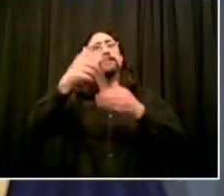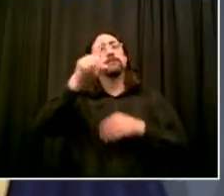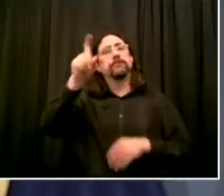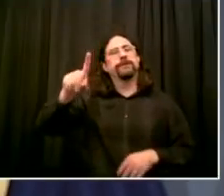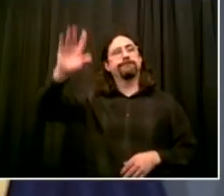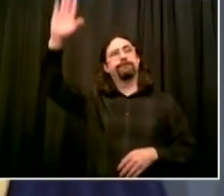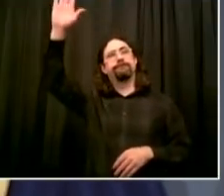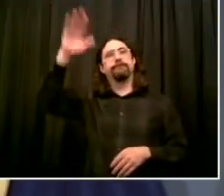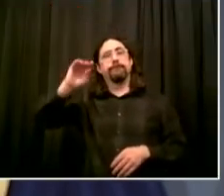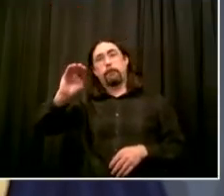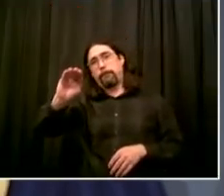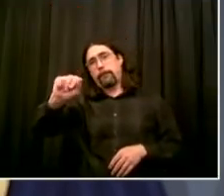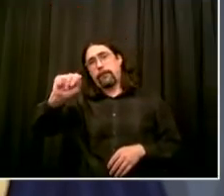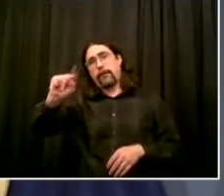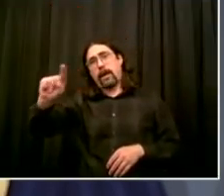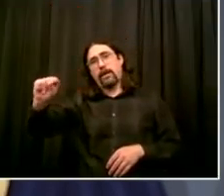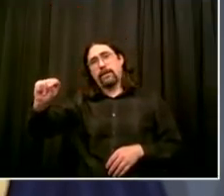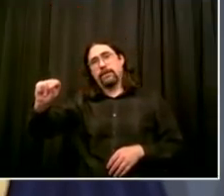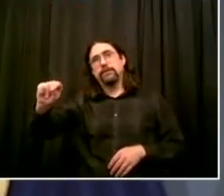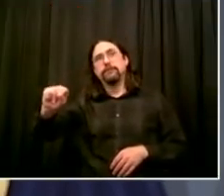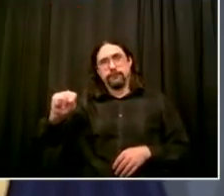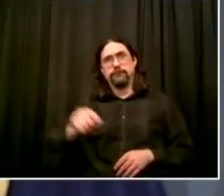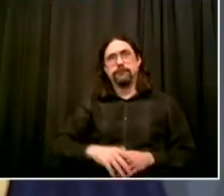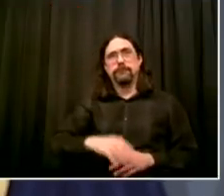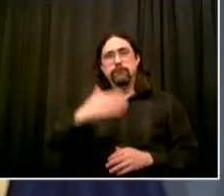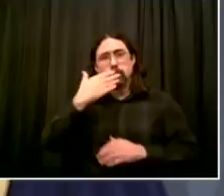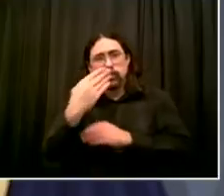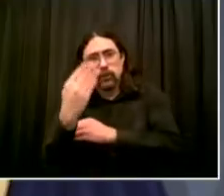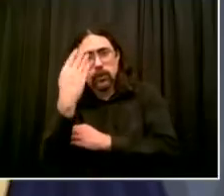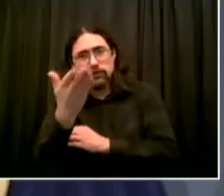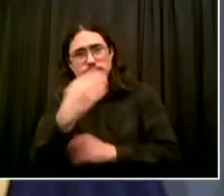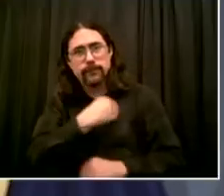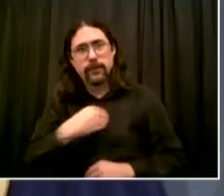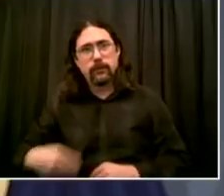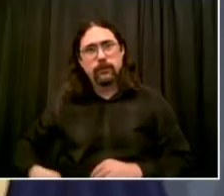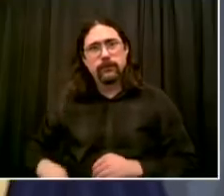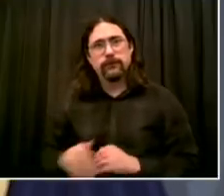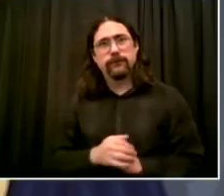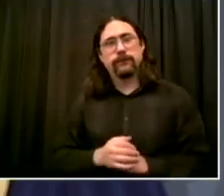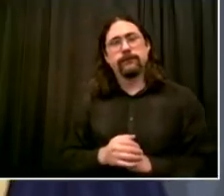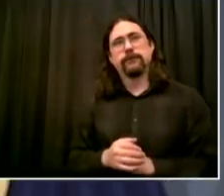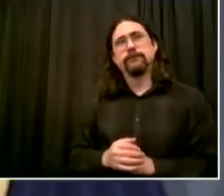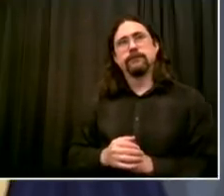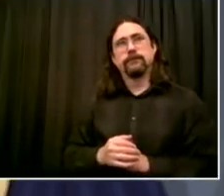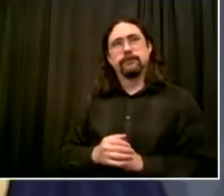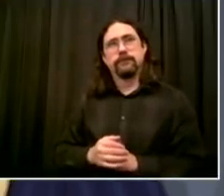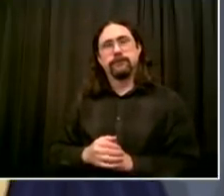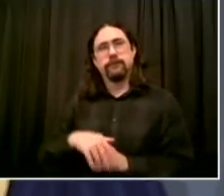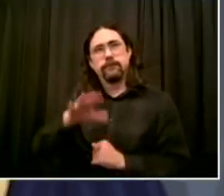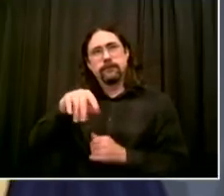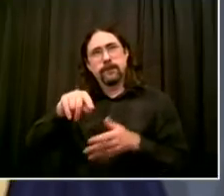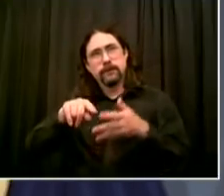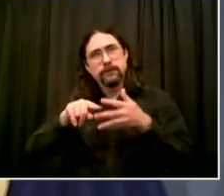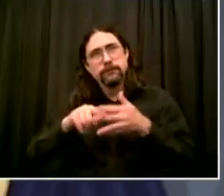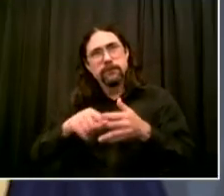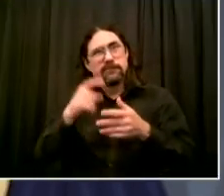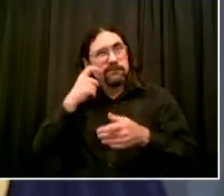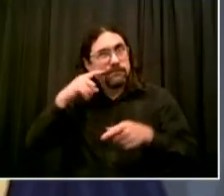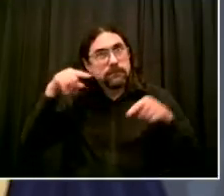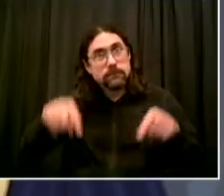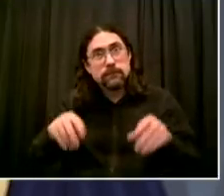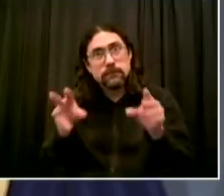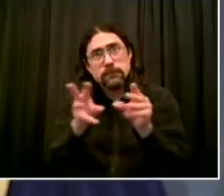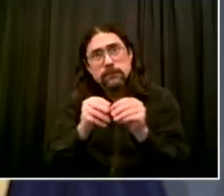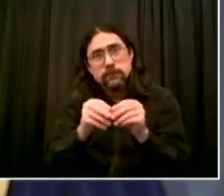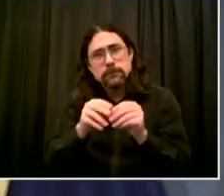Good morning, Mr. Mayor. At the top of the call, you said that 50A would change everything, your words. Will you instruct